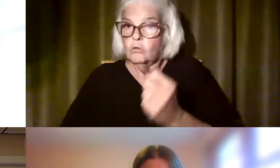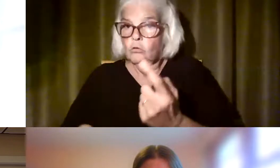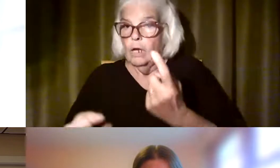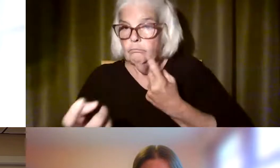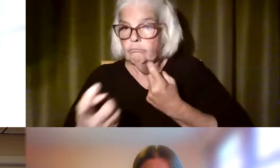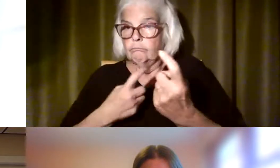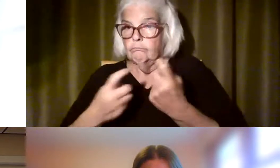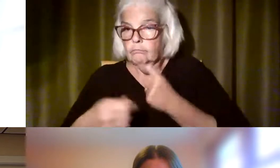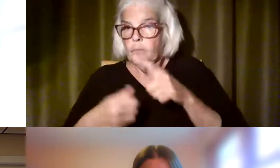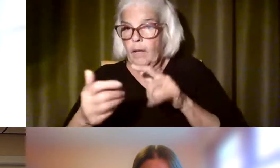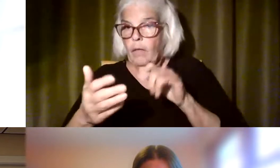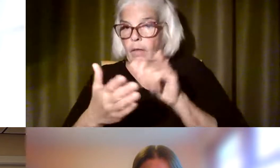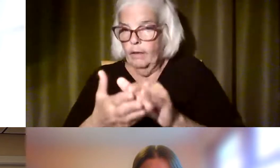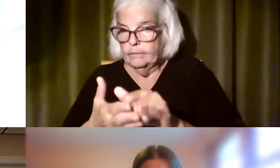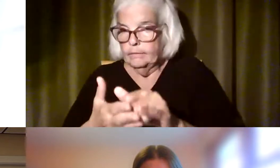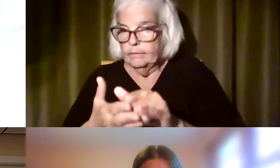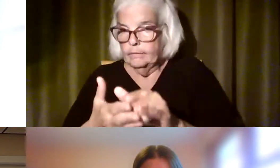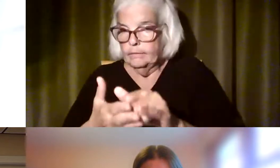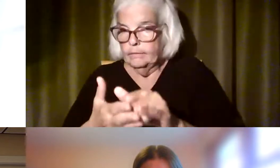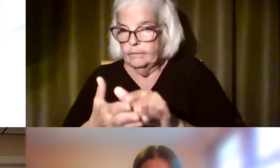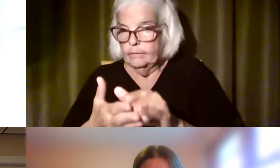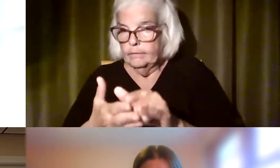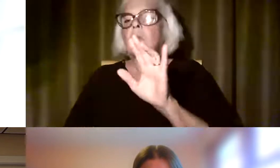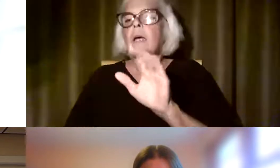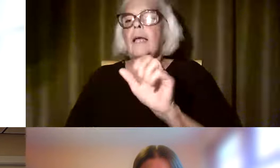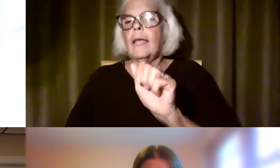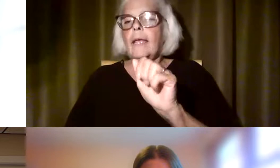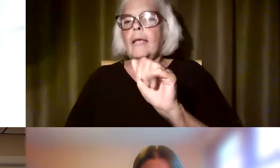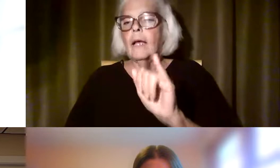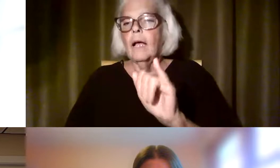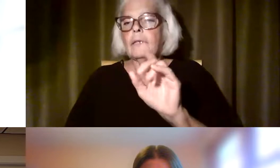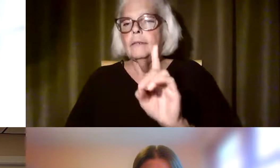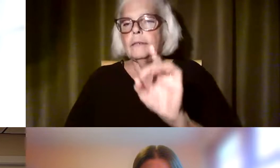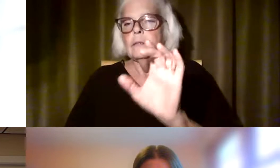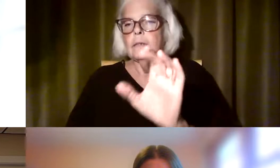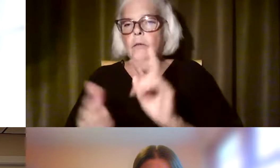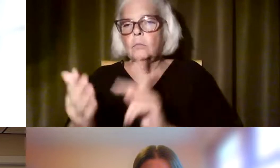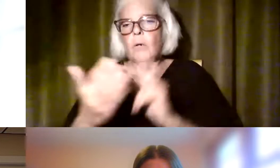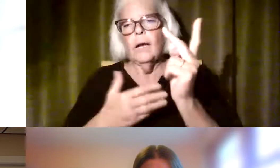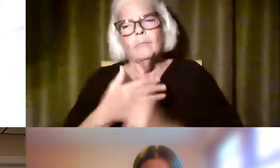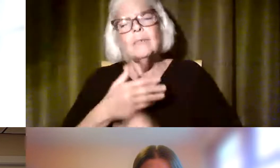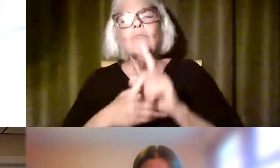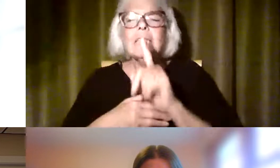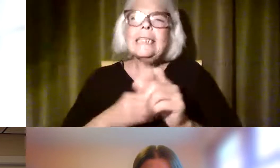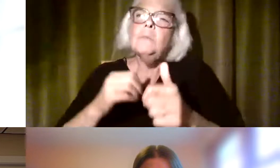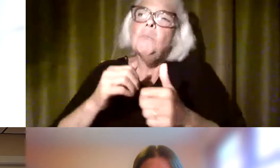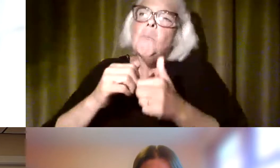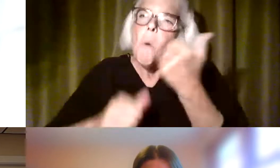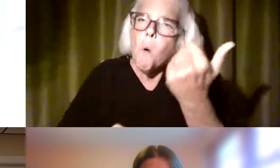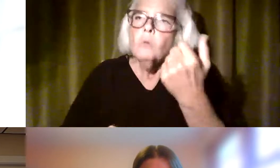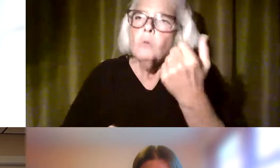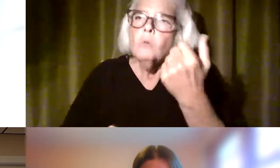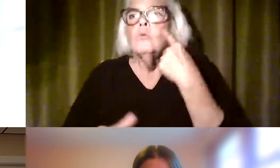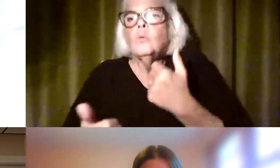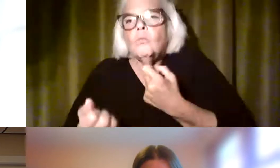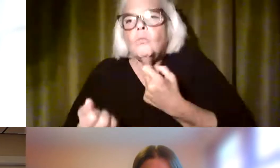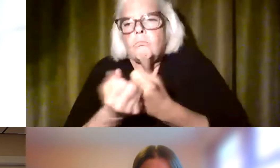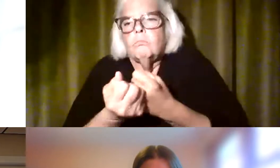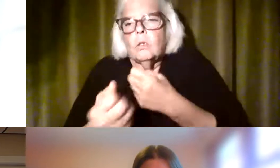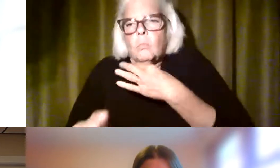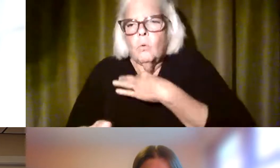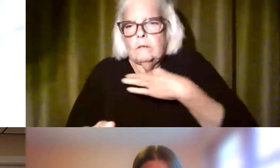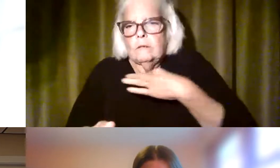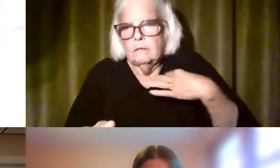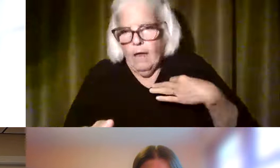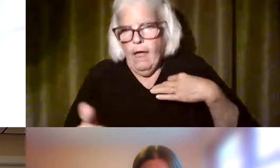those resources, the AIDC program is primarily for the staff working in these settings, their